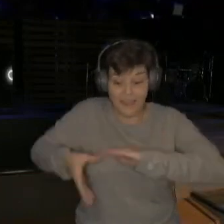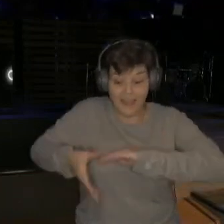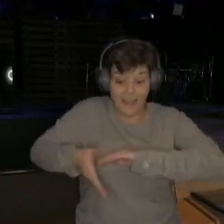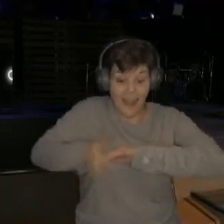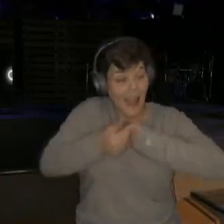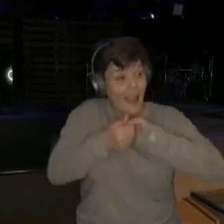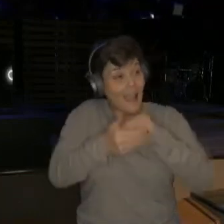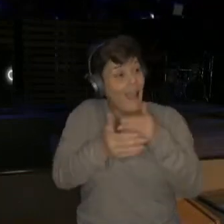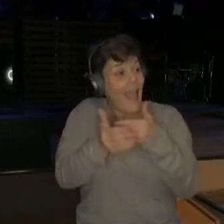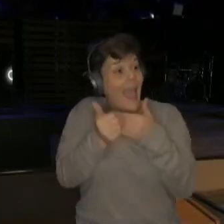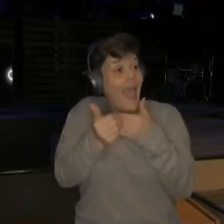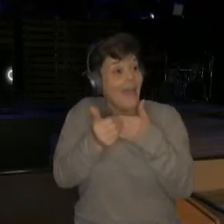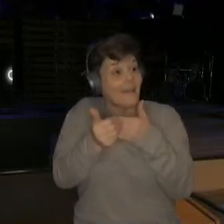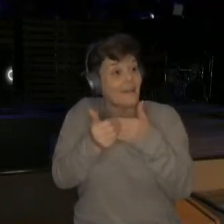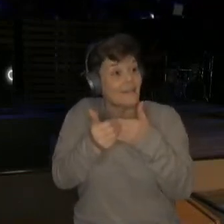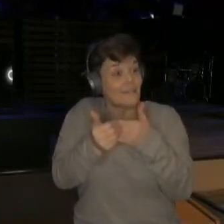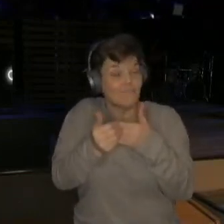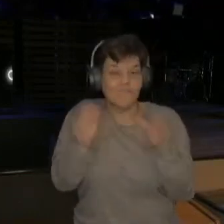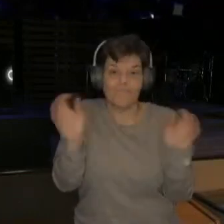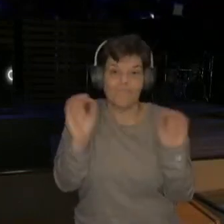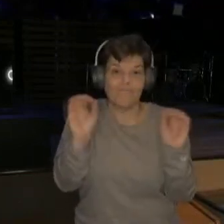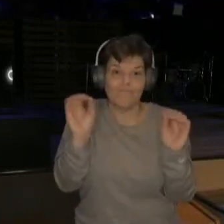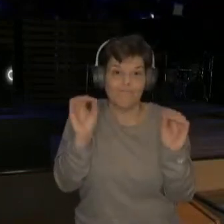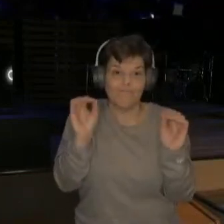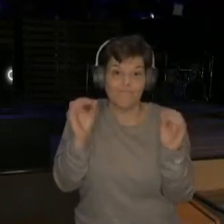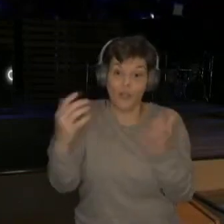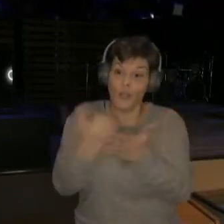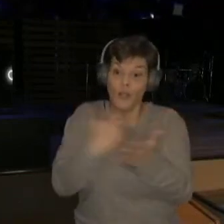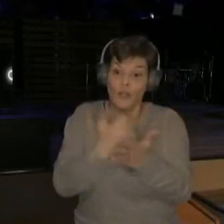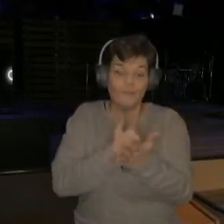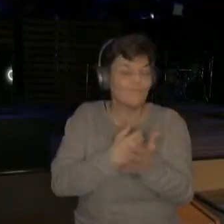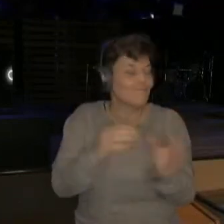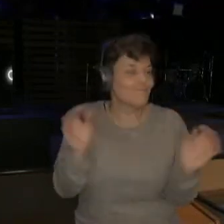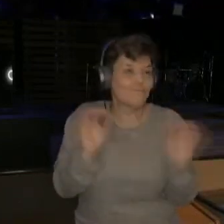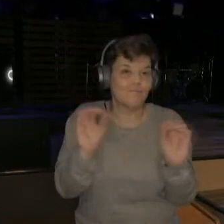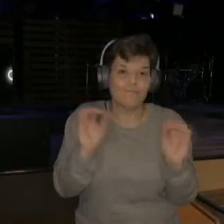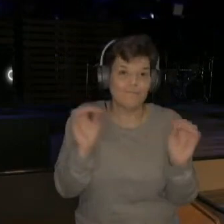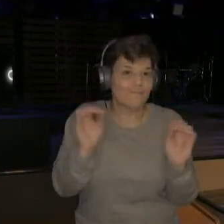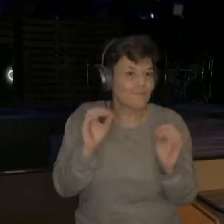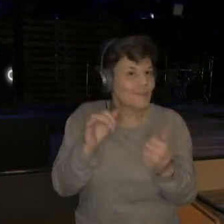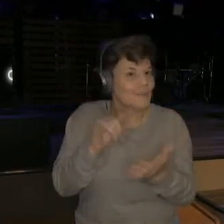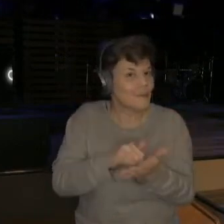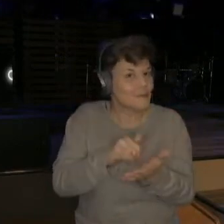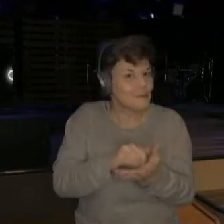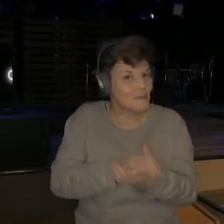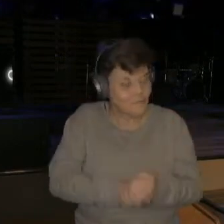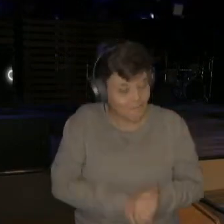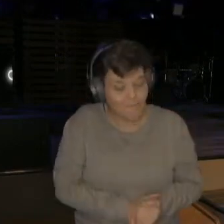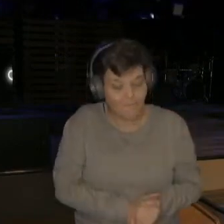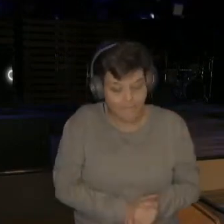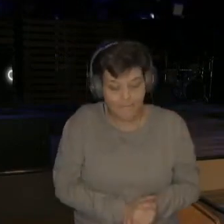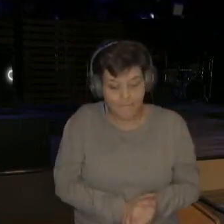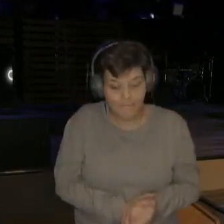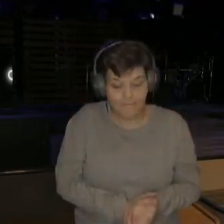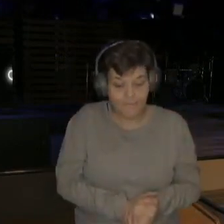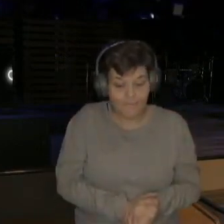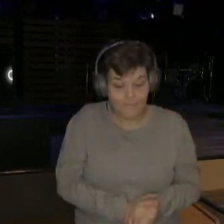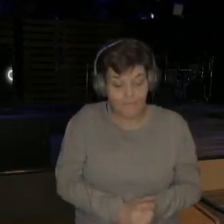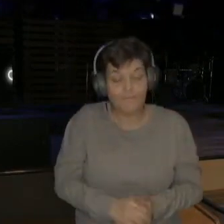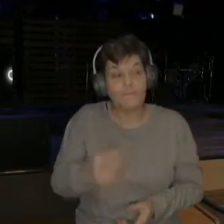nothing left to earn. And I can picture Jesus saying this, looking you and me in the